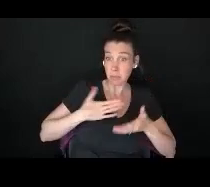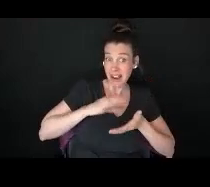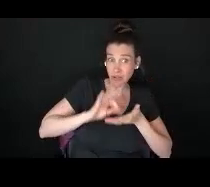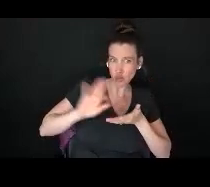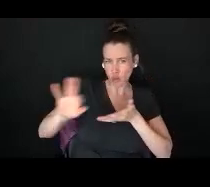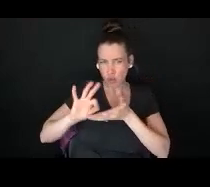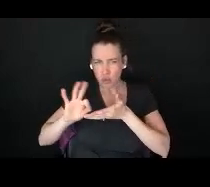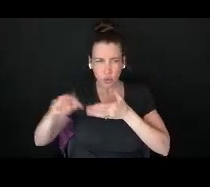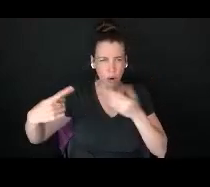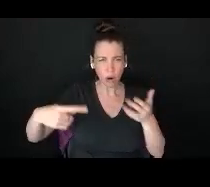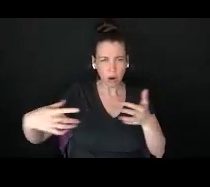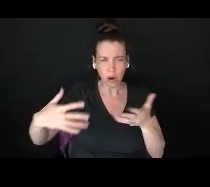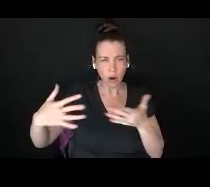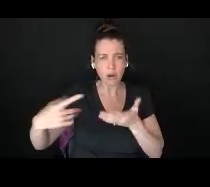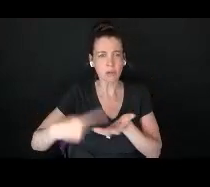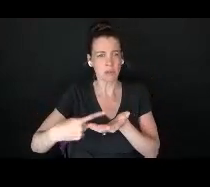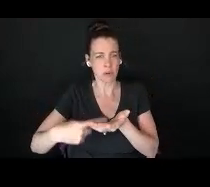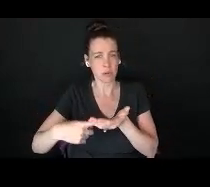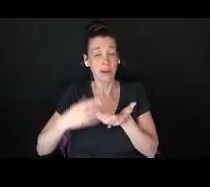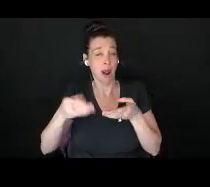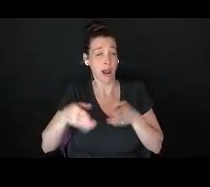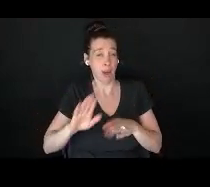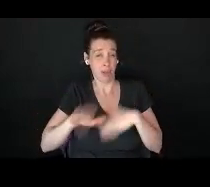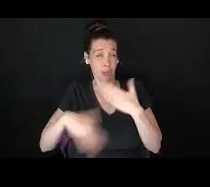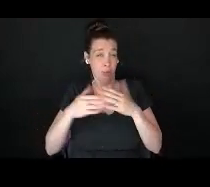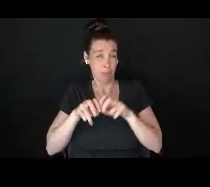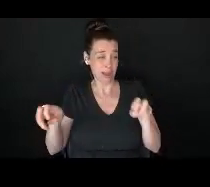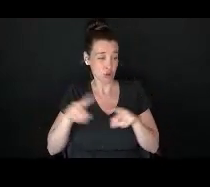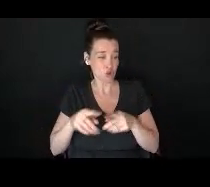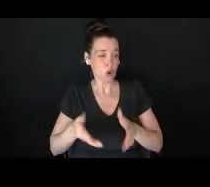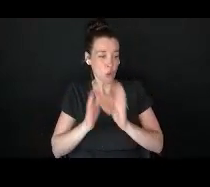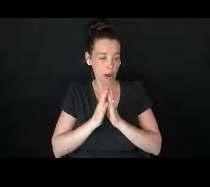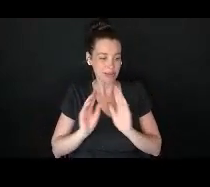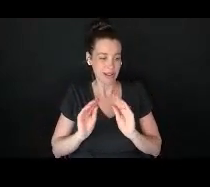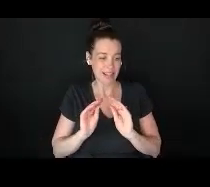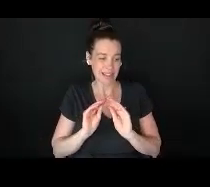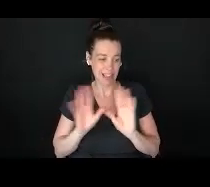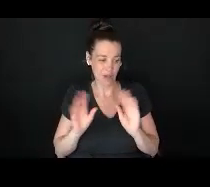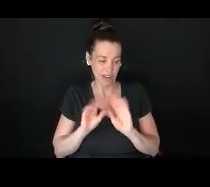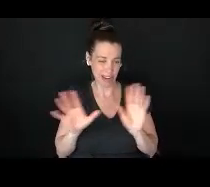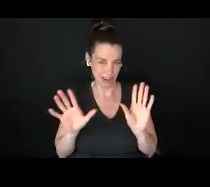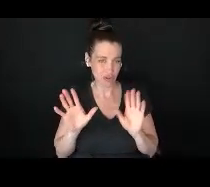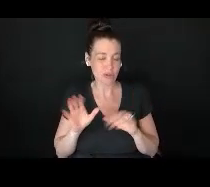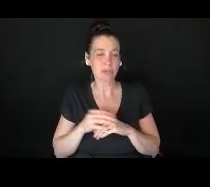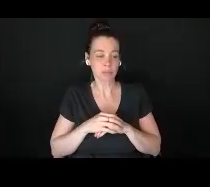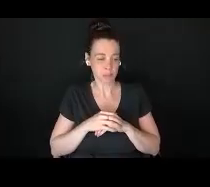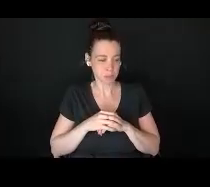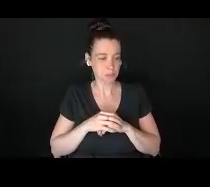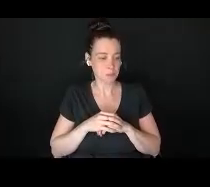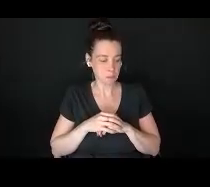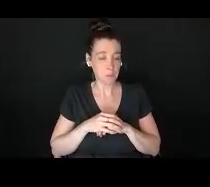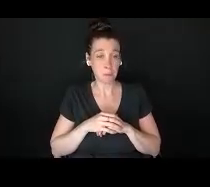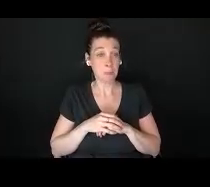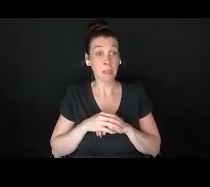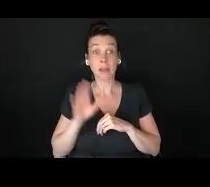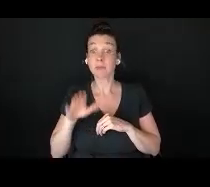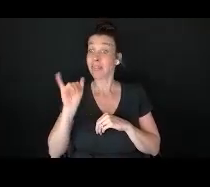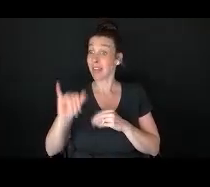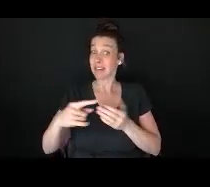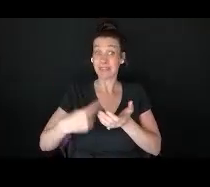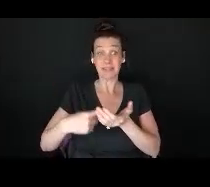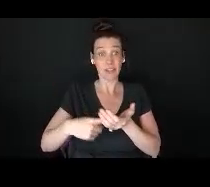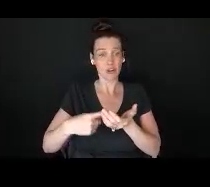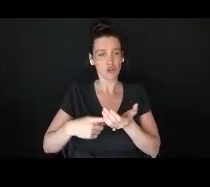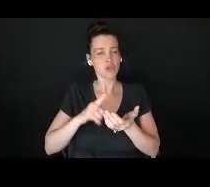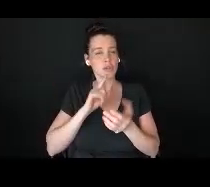that, and allowing the entire panel to request for clarifications or offer new points. And the open discussion is also a chance